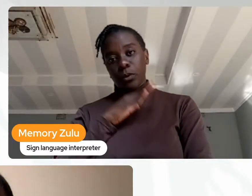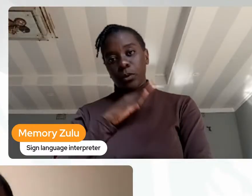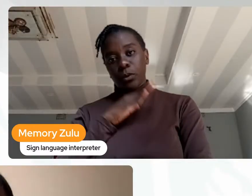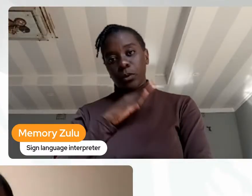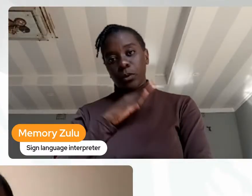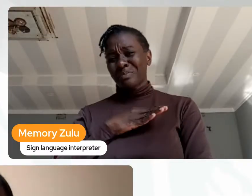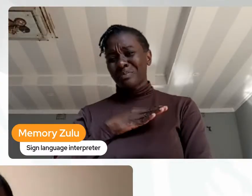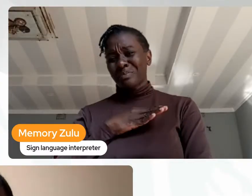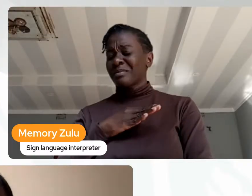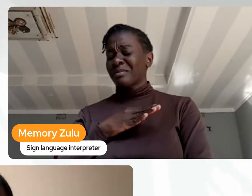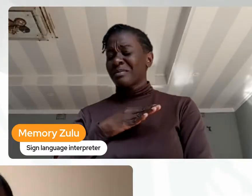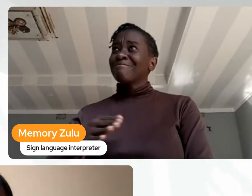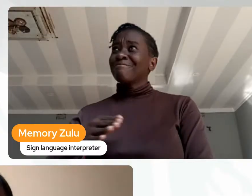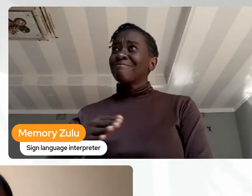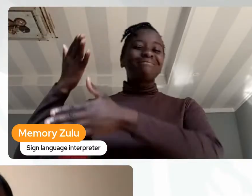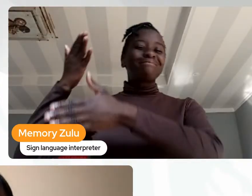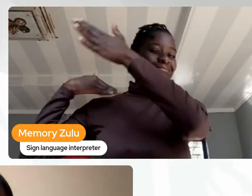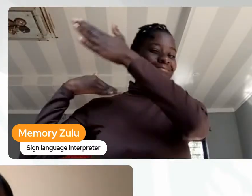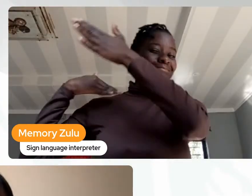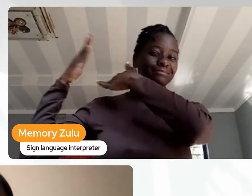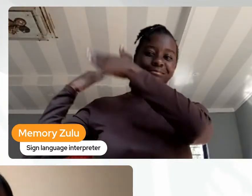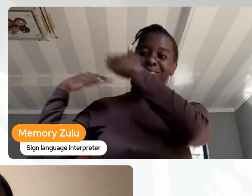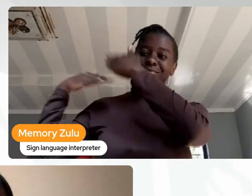the social media.